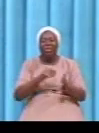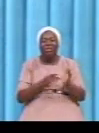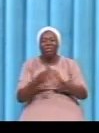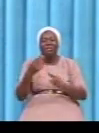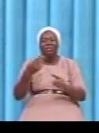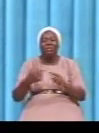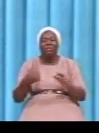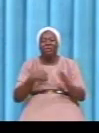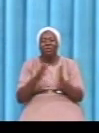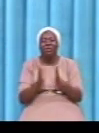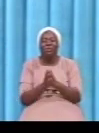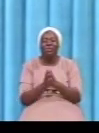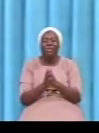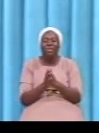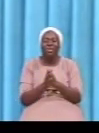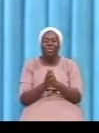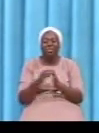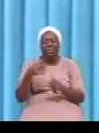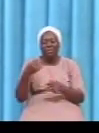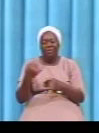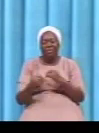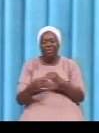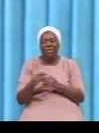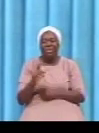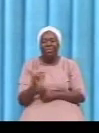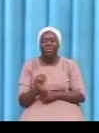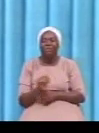pray. Finally,